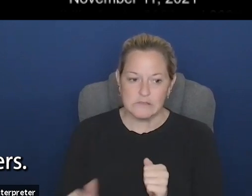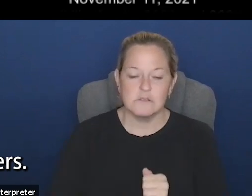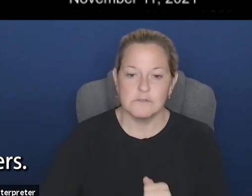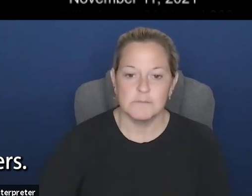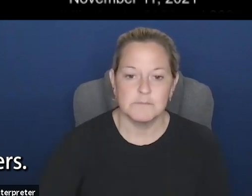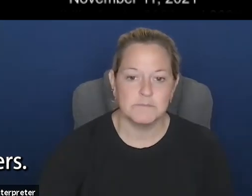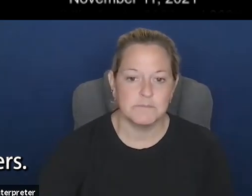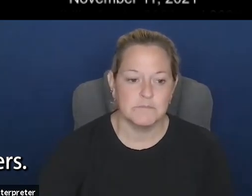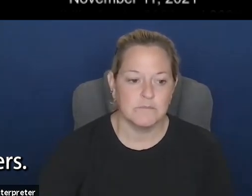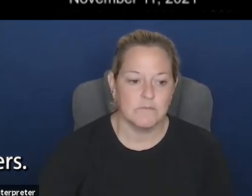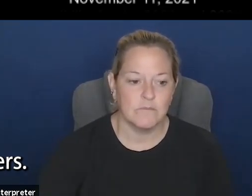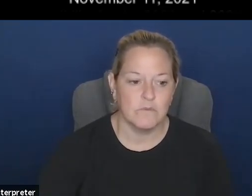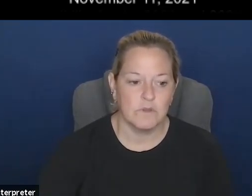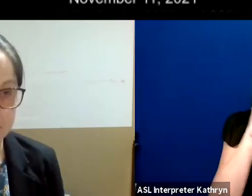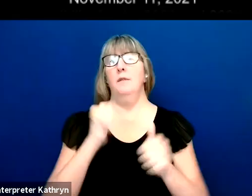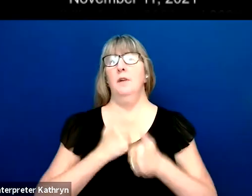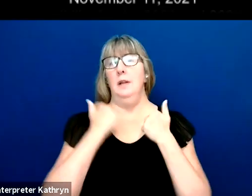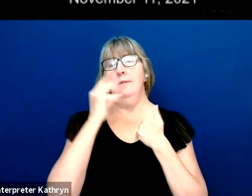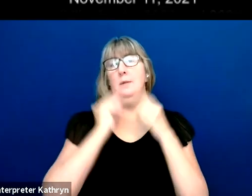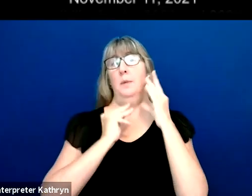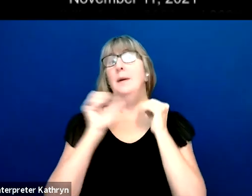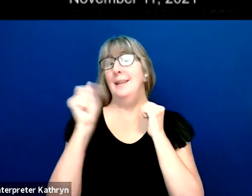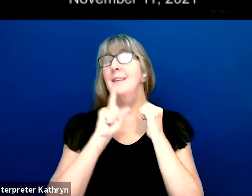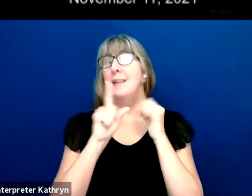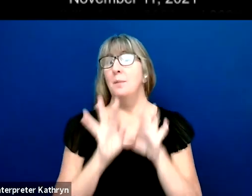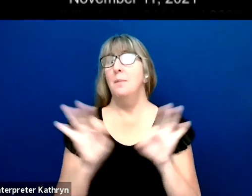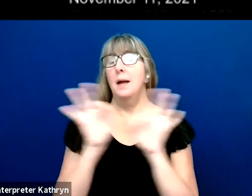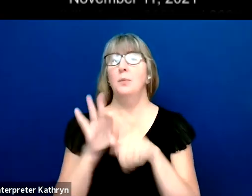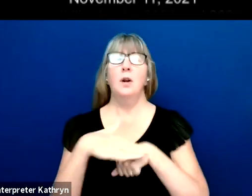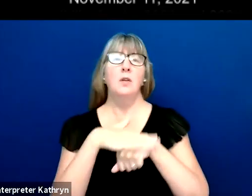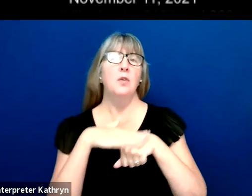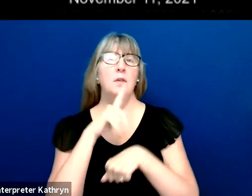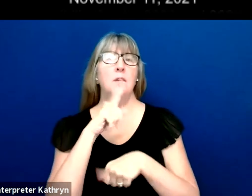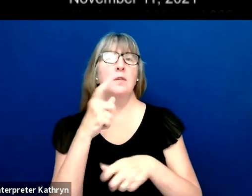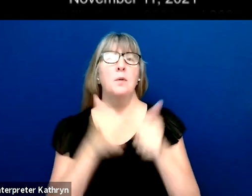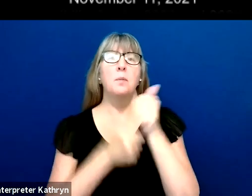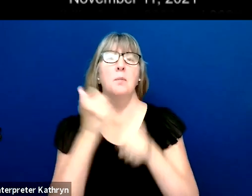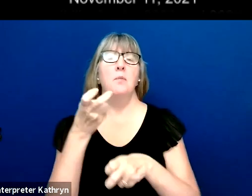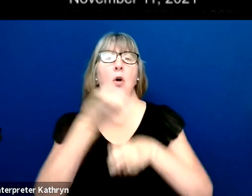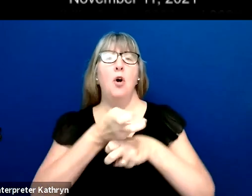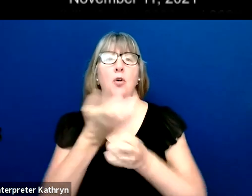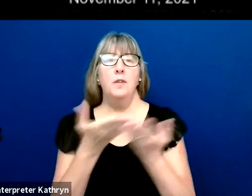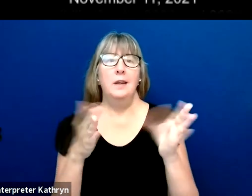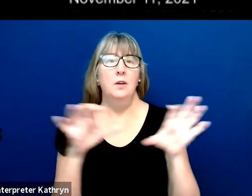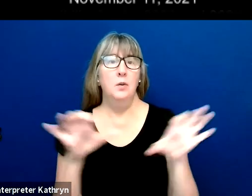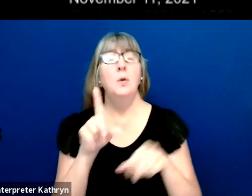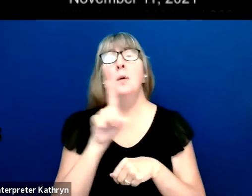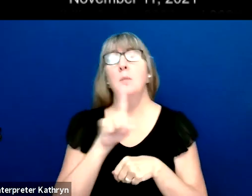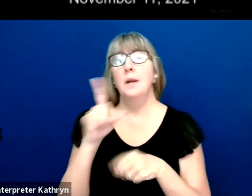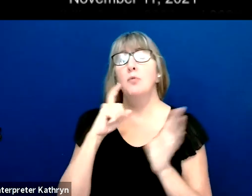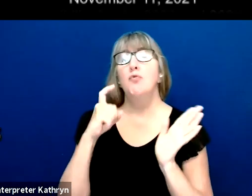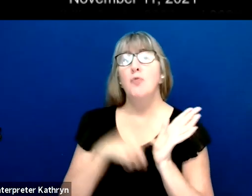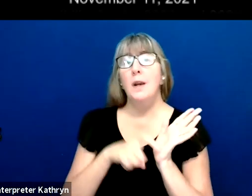of your lived experience absolutely matters. On the surface, it's the harder thing to do, but it is a recognition